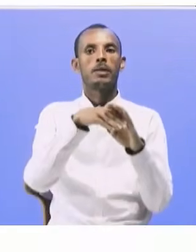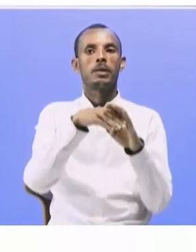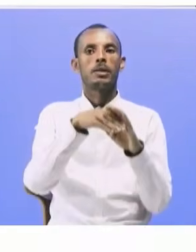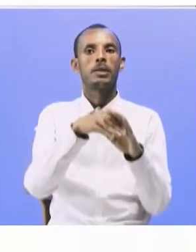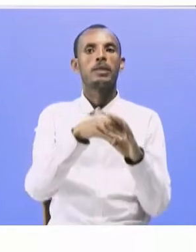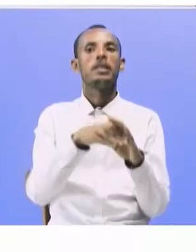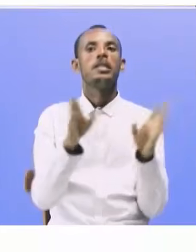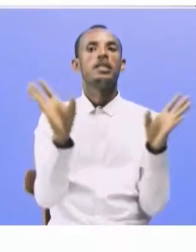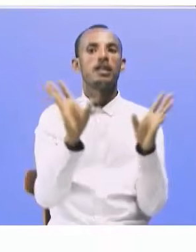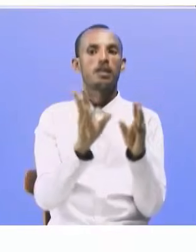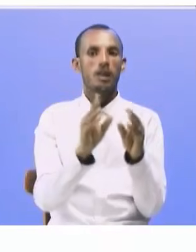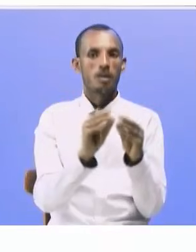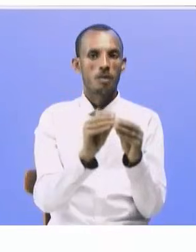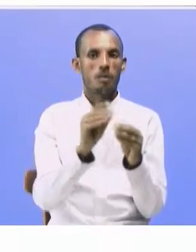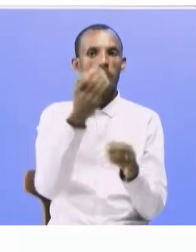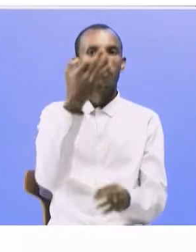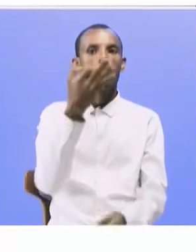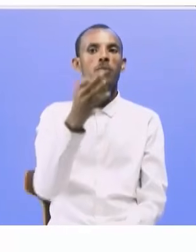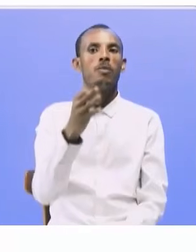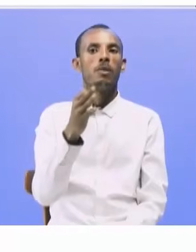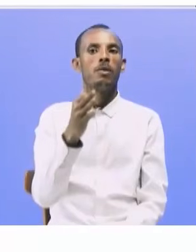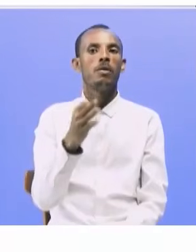the set of